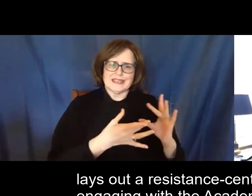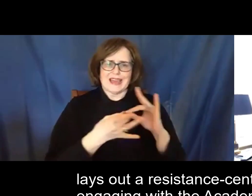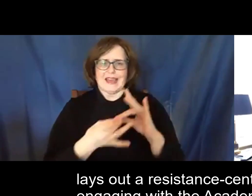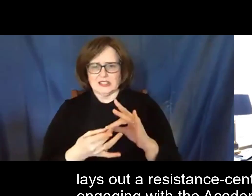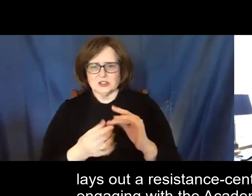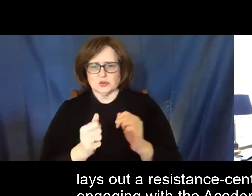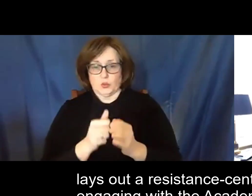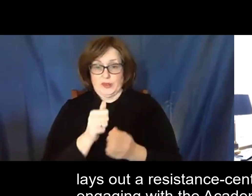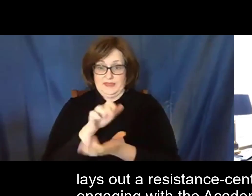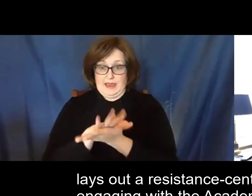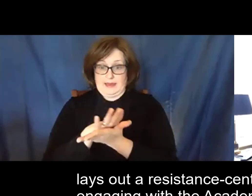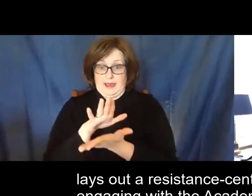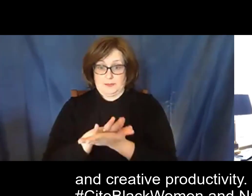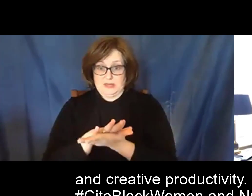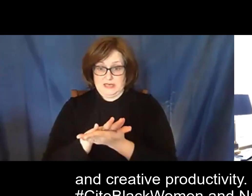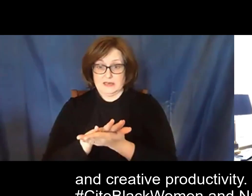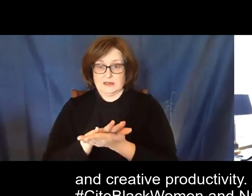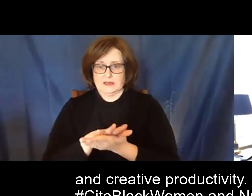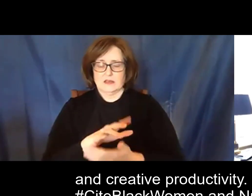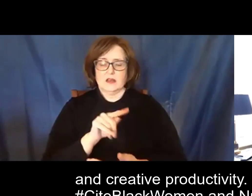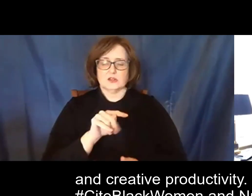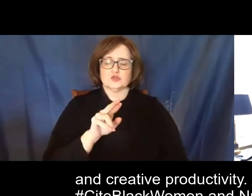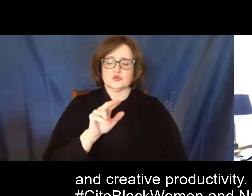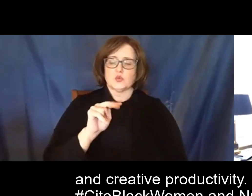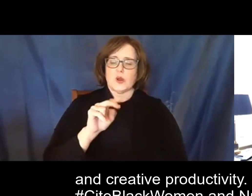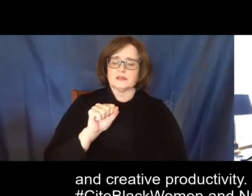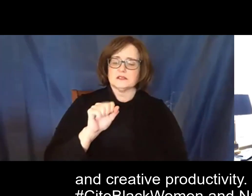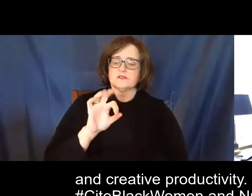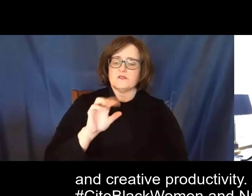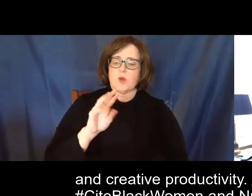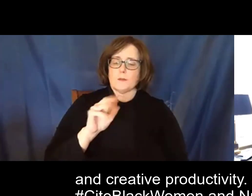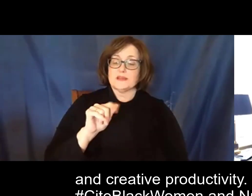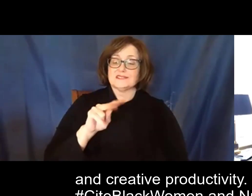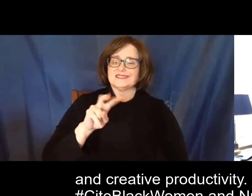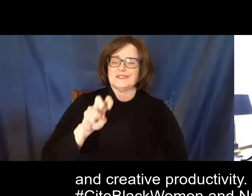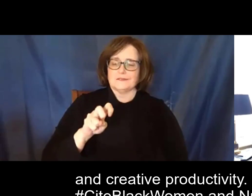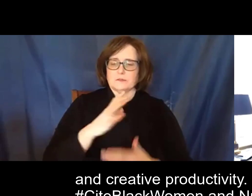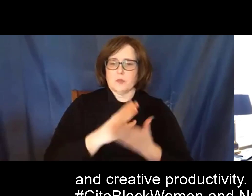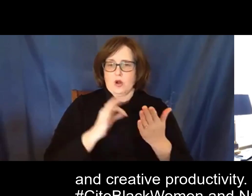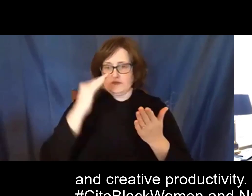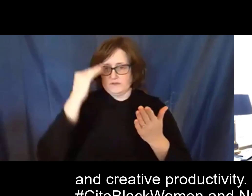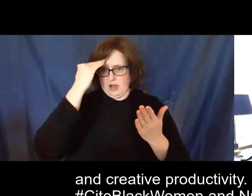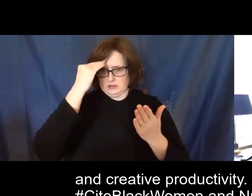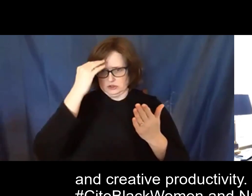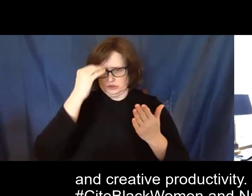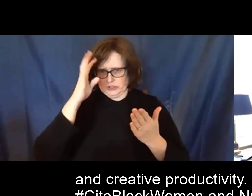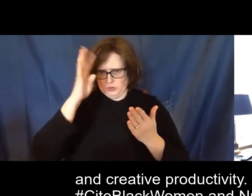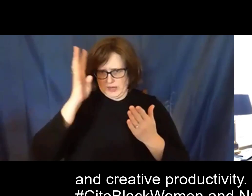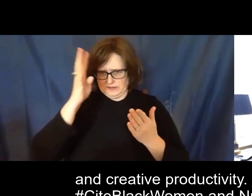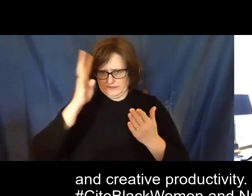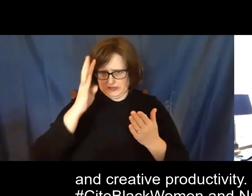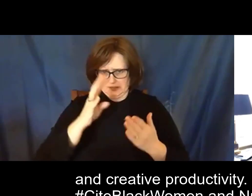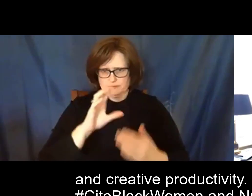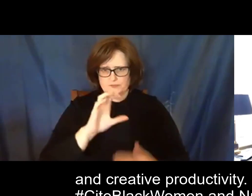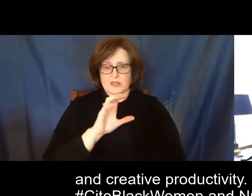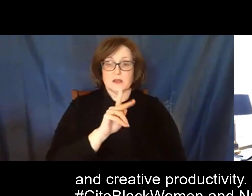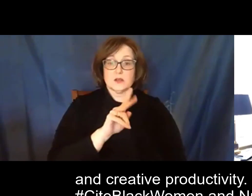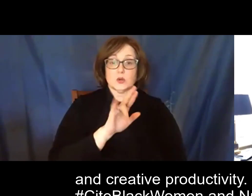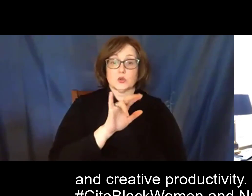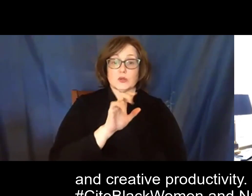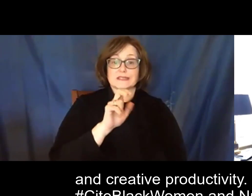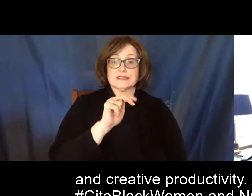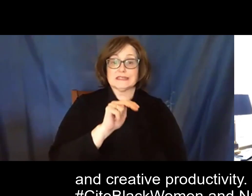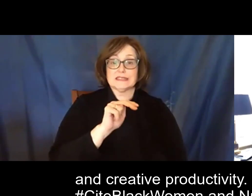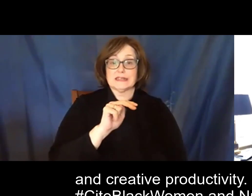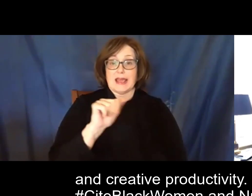a transformative site of knowledge and creative productivity. Kristen A. Smith's hashtag